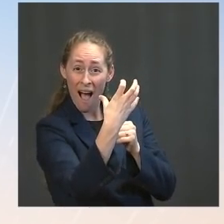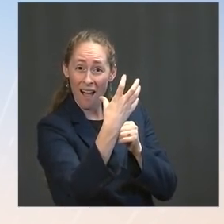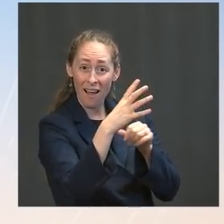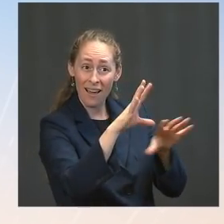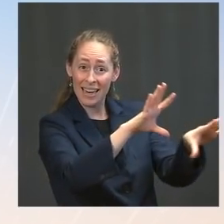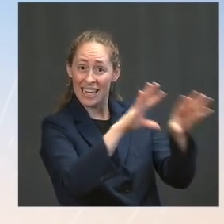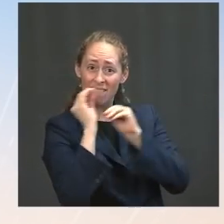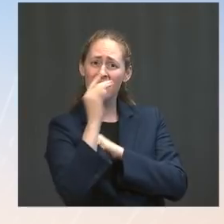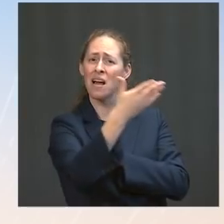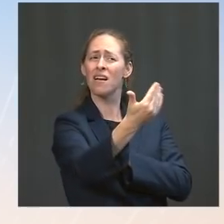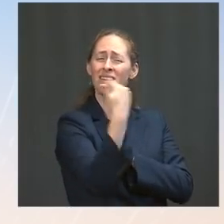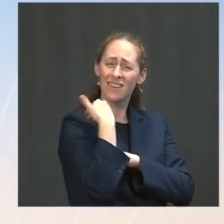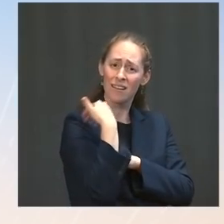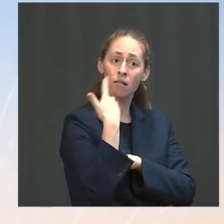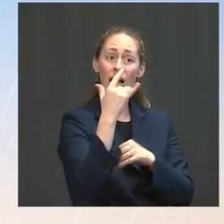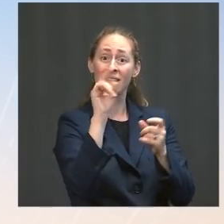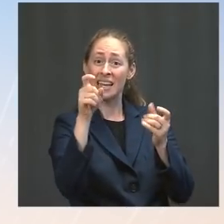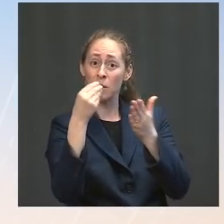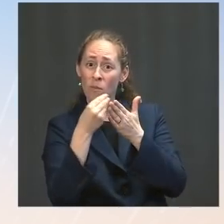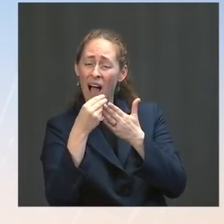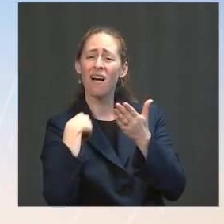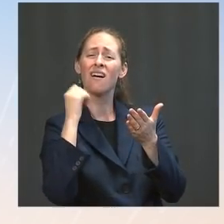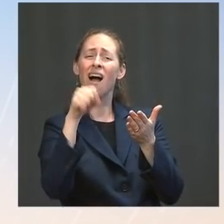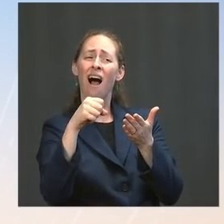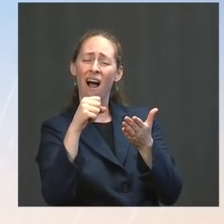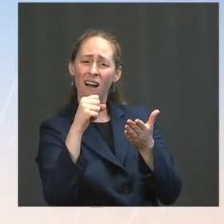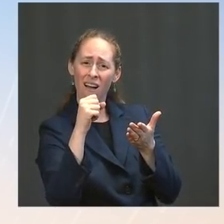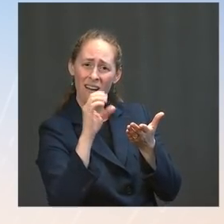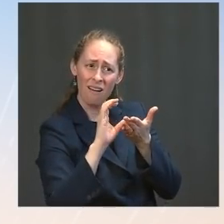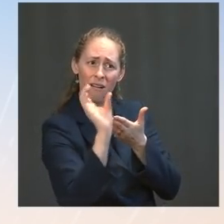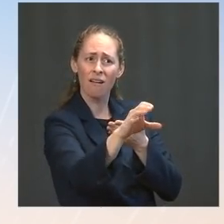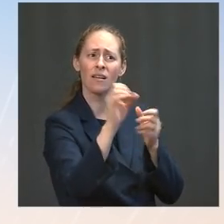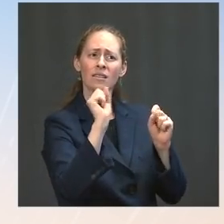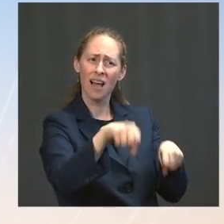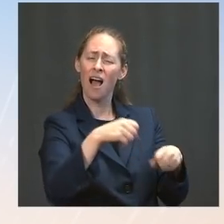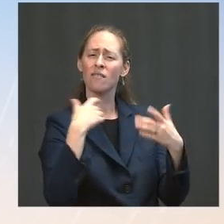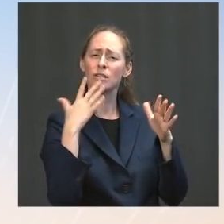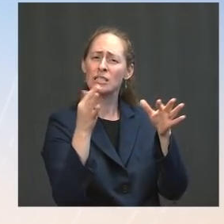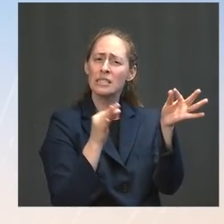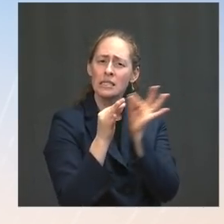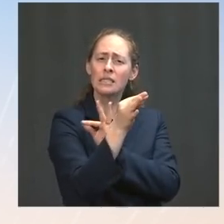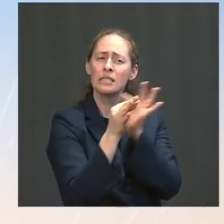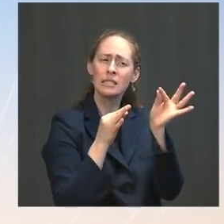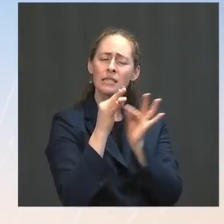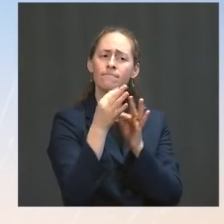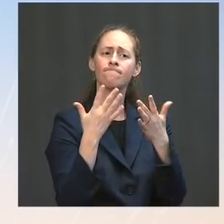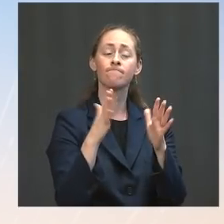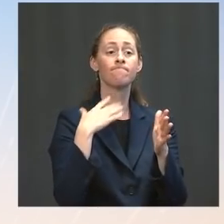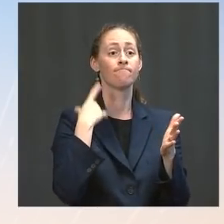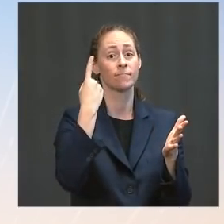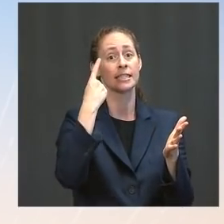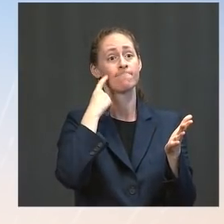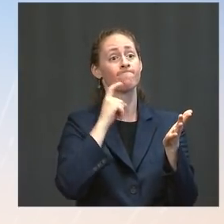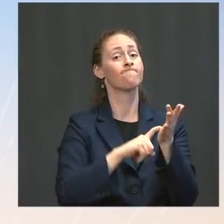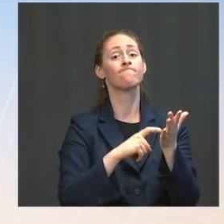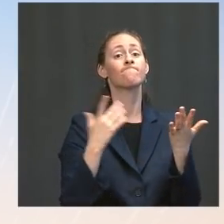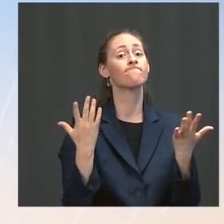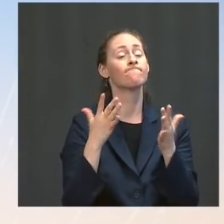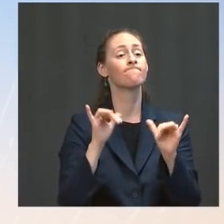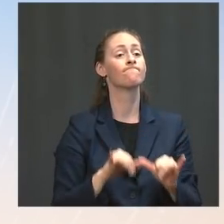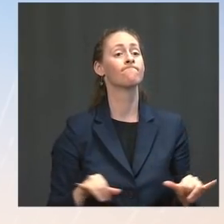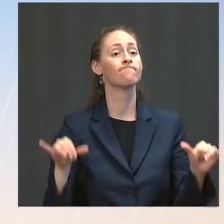this 20-year war does come to a close, at this point, are they on their own? It's a great question. I'll have to talk to our team on the ground to